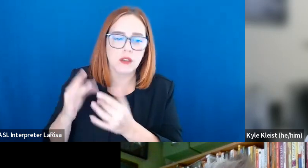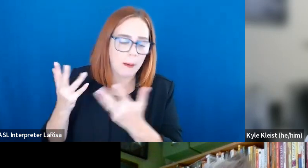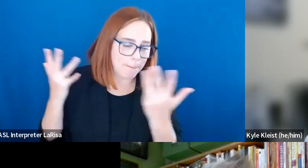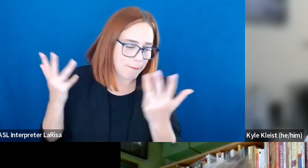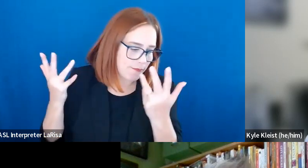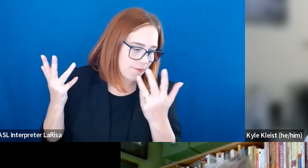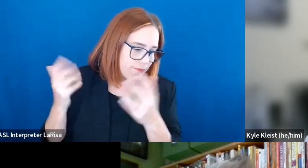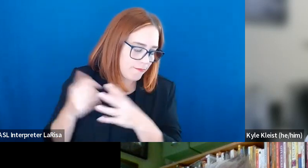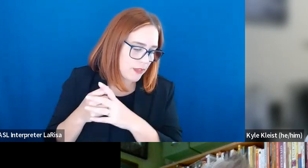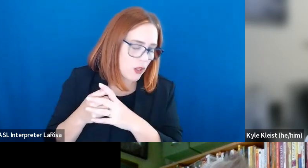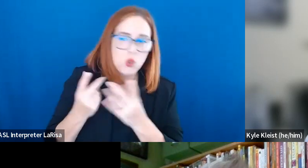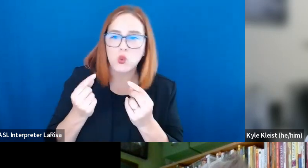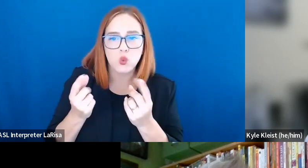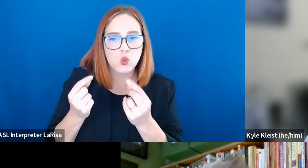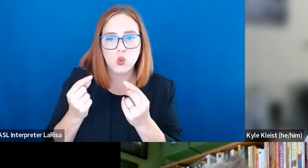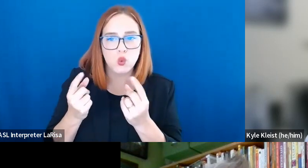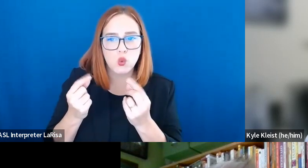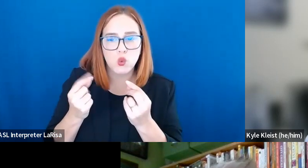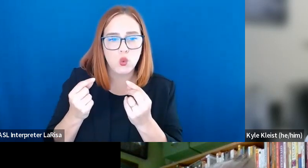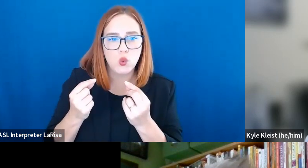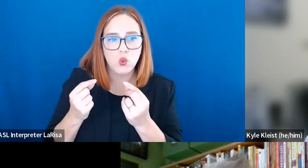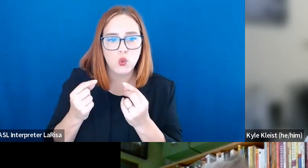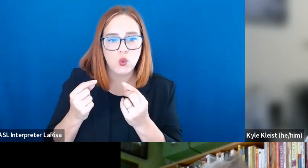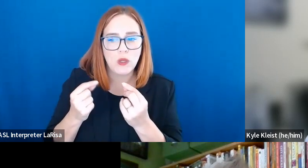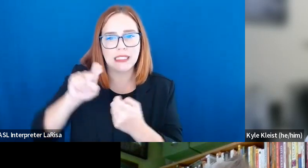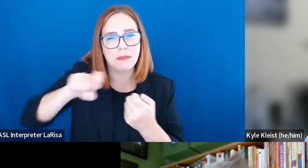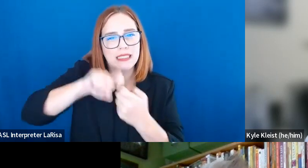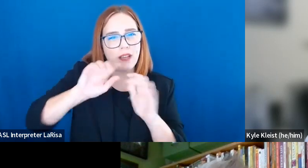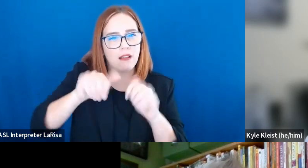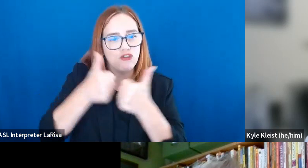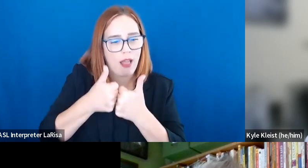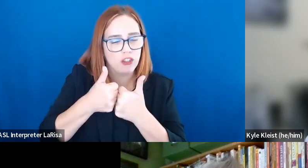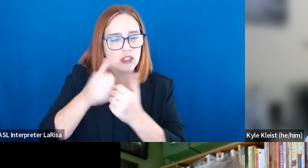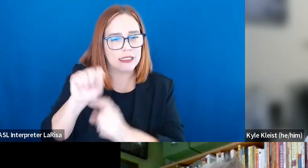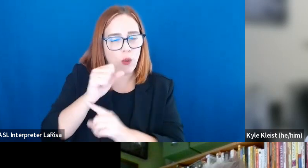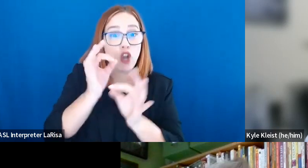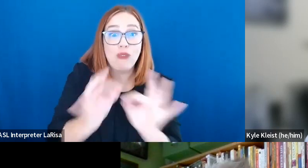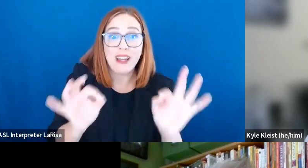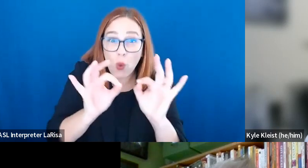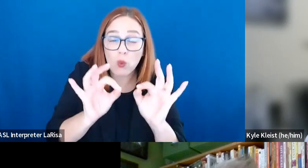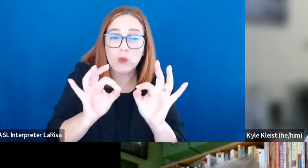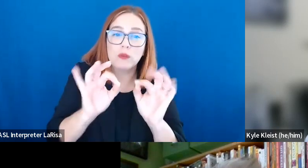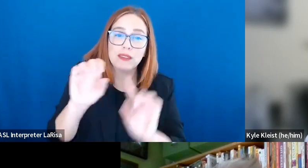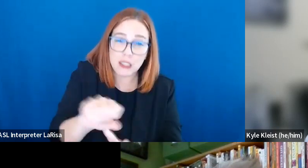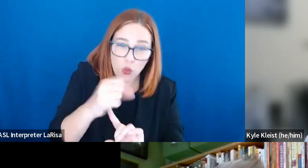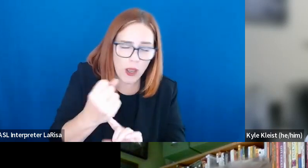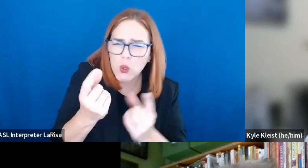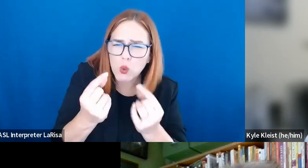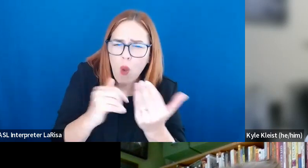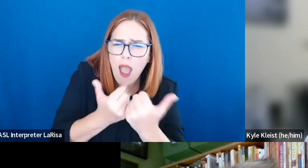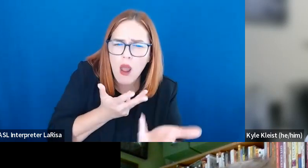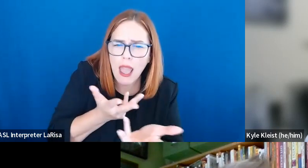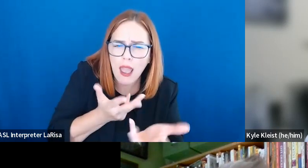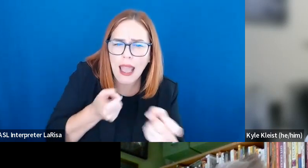what to do in particularly challenging situations, critical situations, and